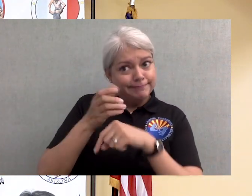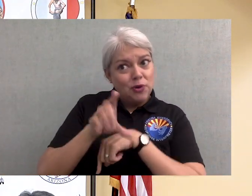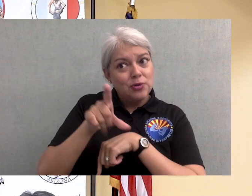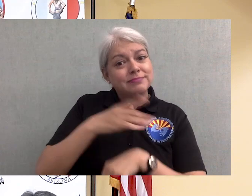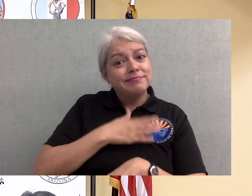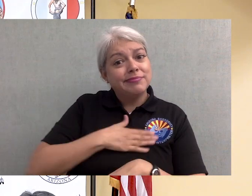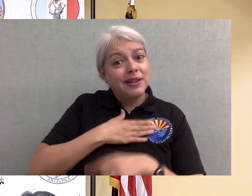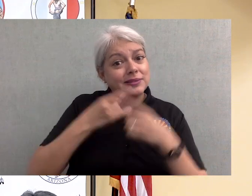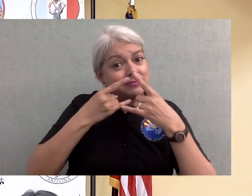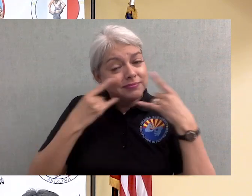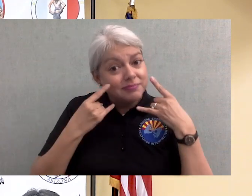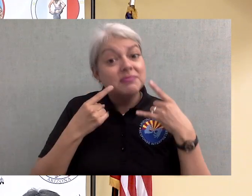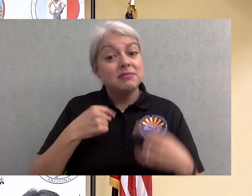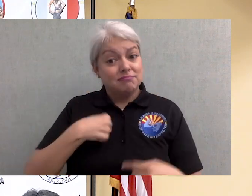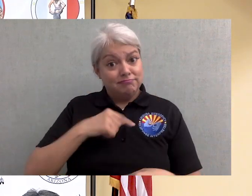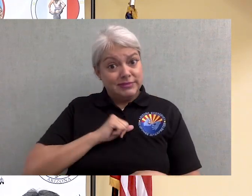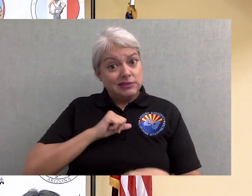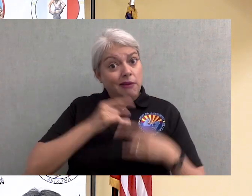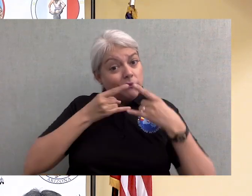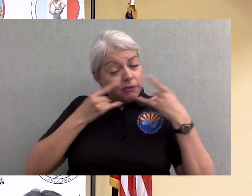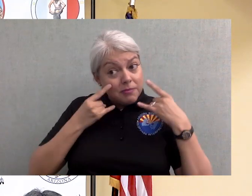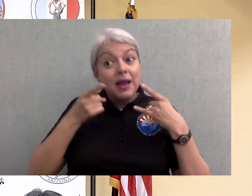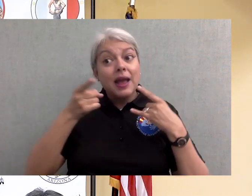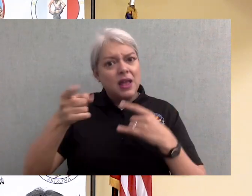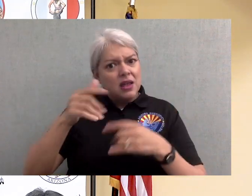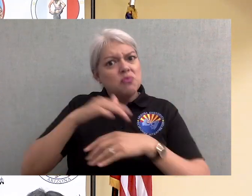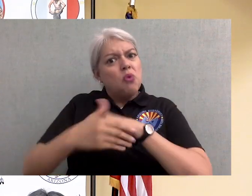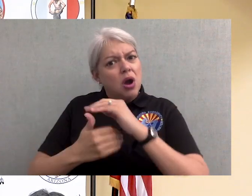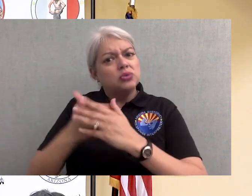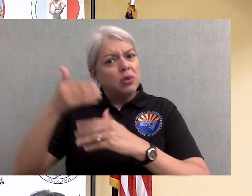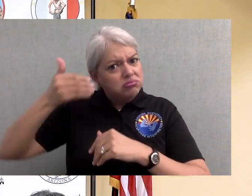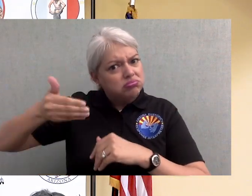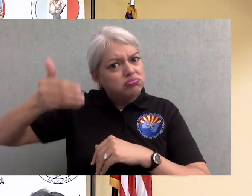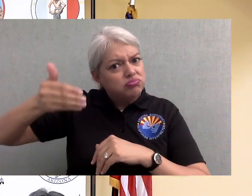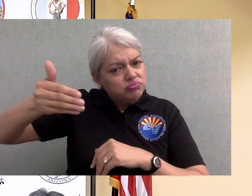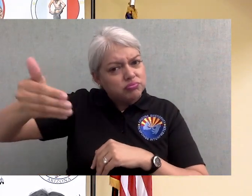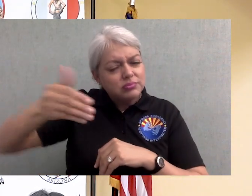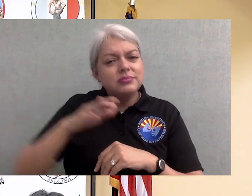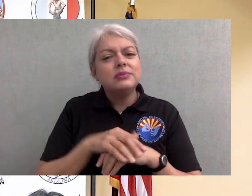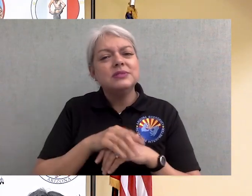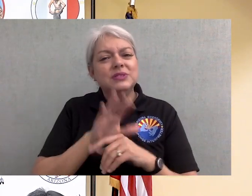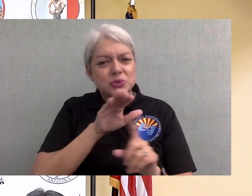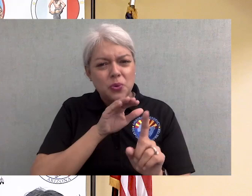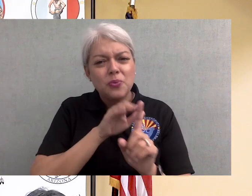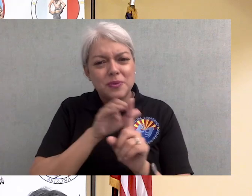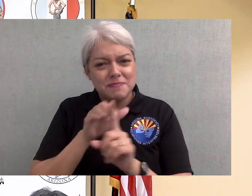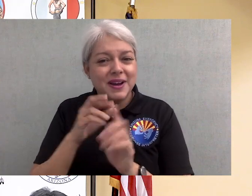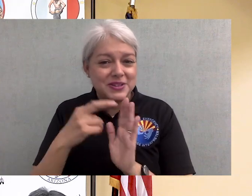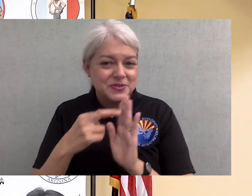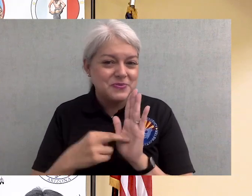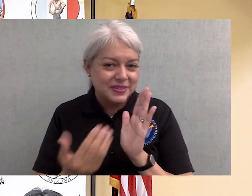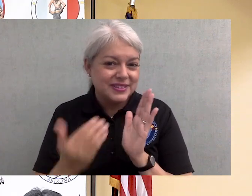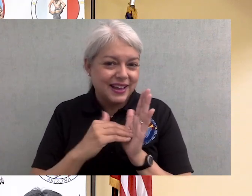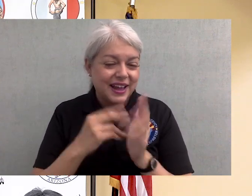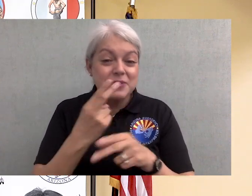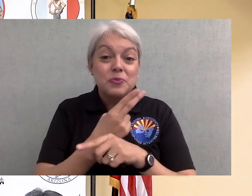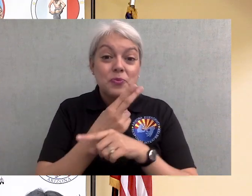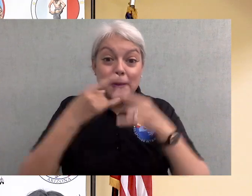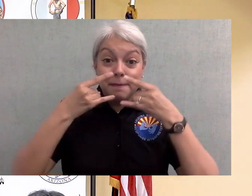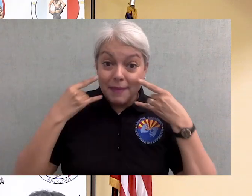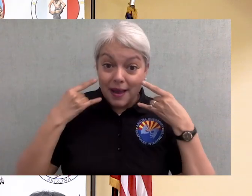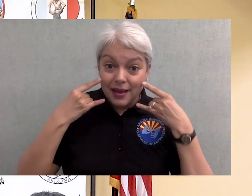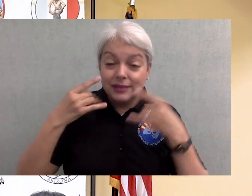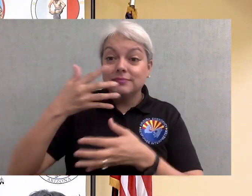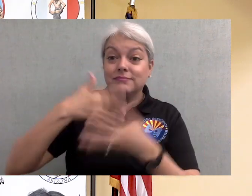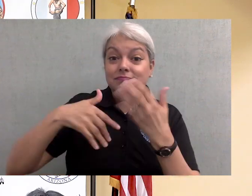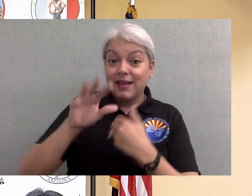them wash their hands very frequently while they're there. So remind you again what the rules are is wear a mask, social distance of 6 feet at least,